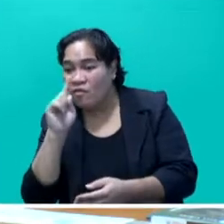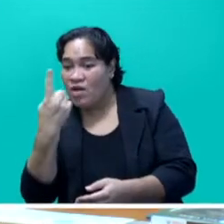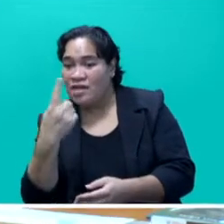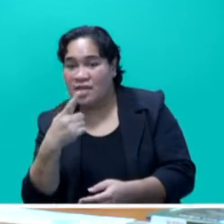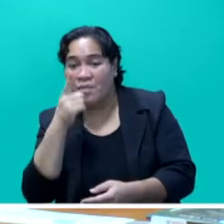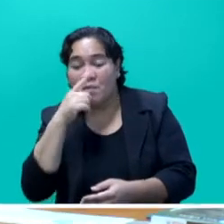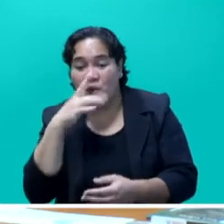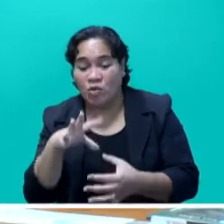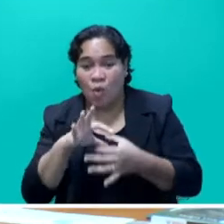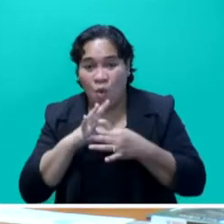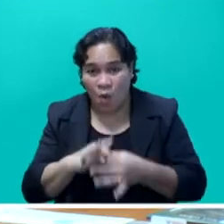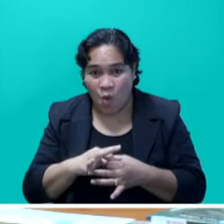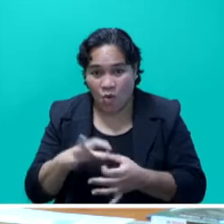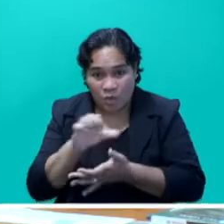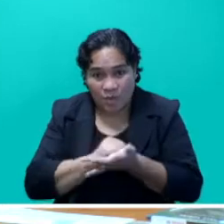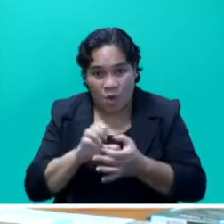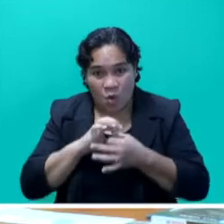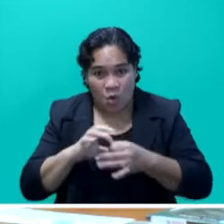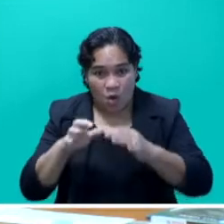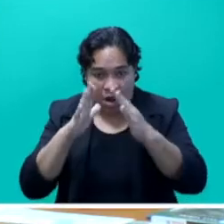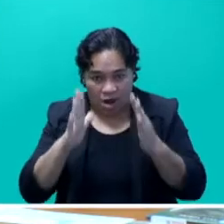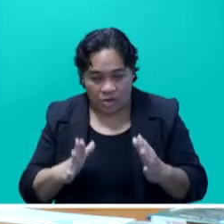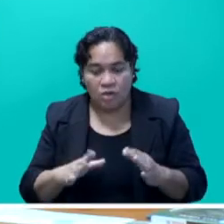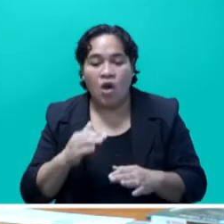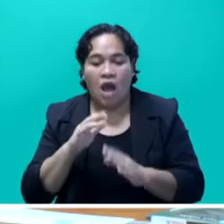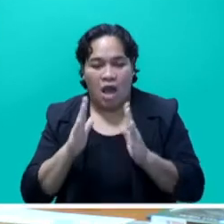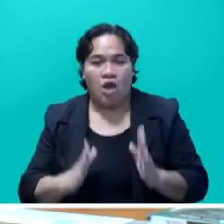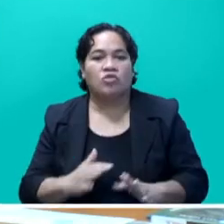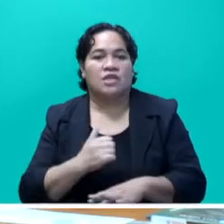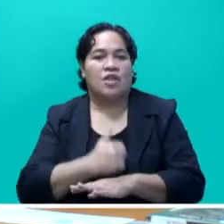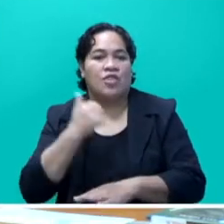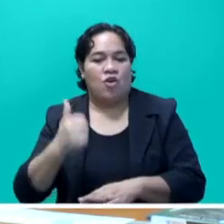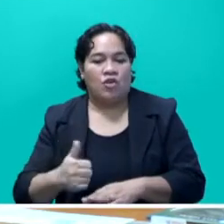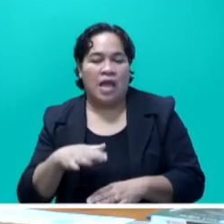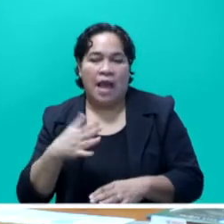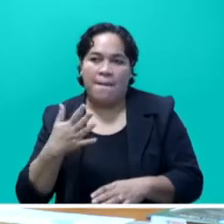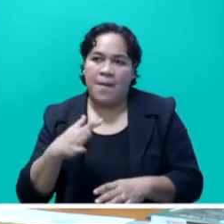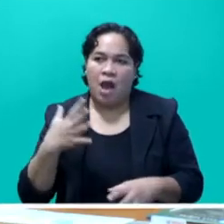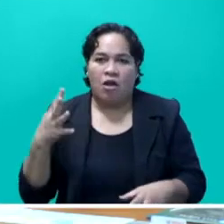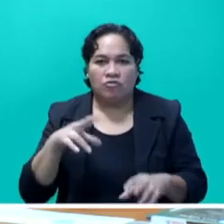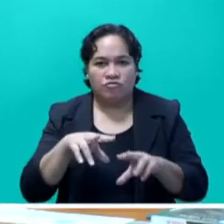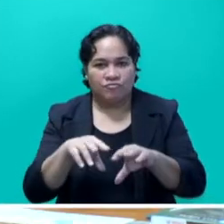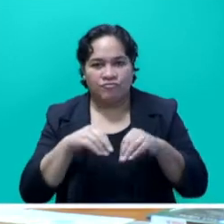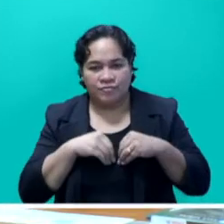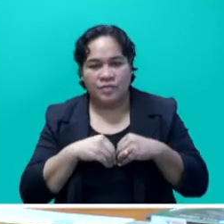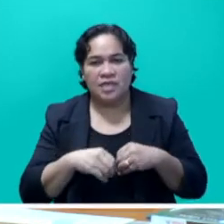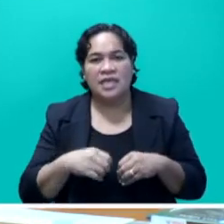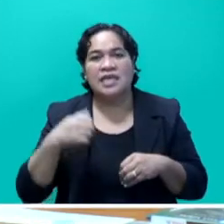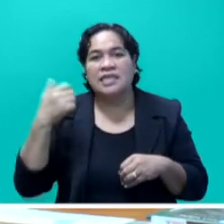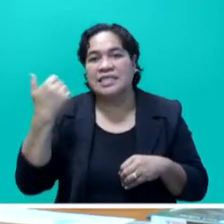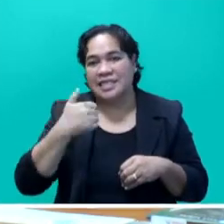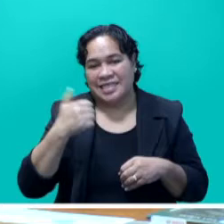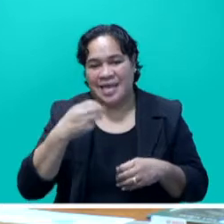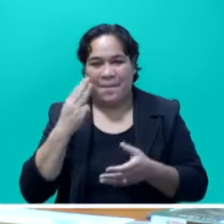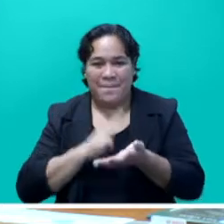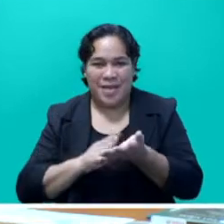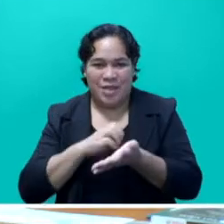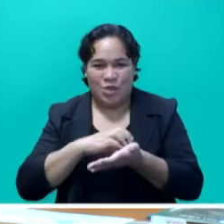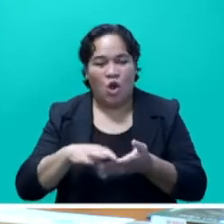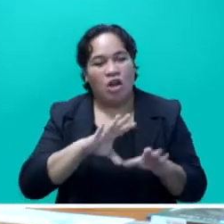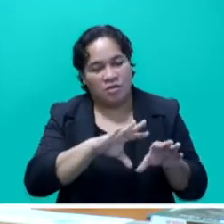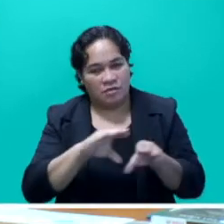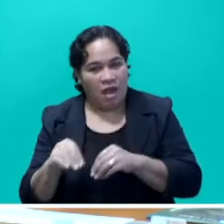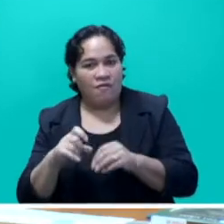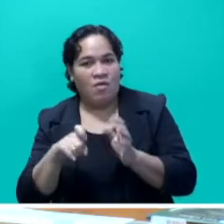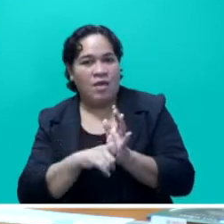owners. And Housing Authority has drawn down close to $60 million out of these facilities to provide